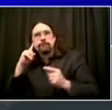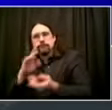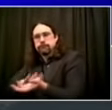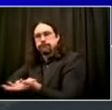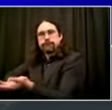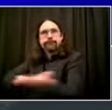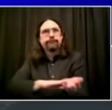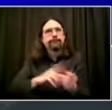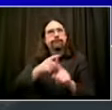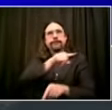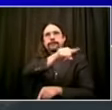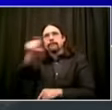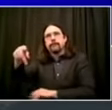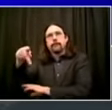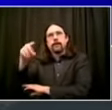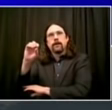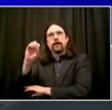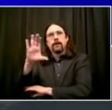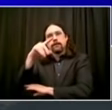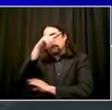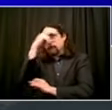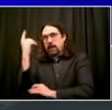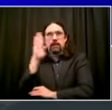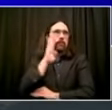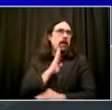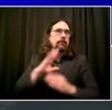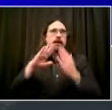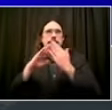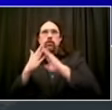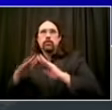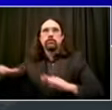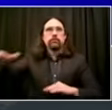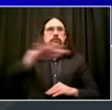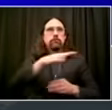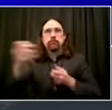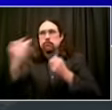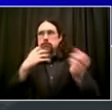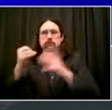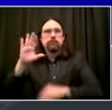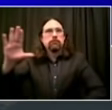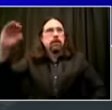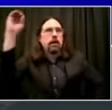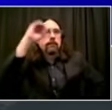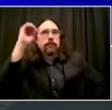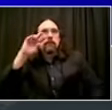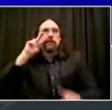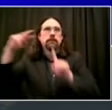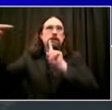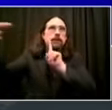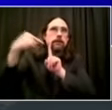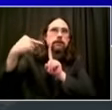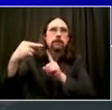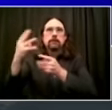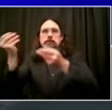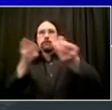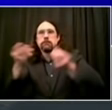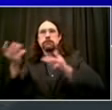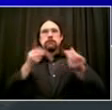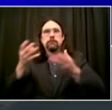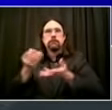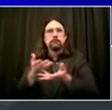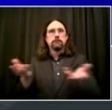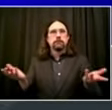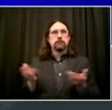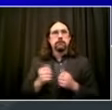in the NYPD at the patrol borough level. We will hire community ambassadors, people from the community, civilians